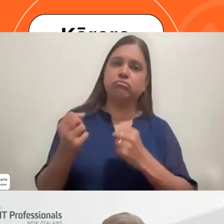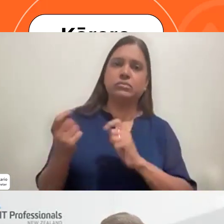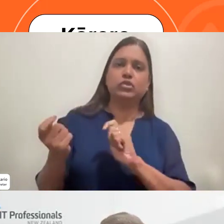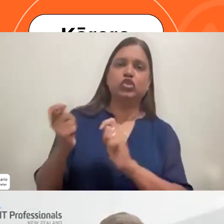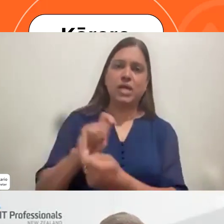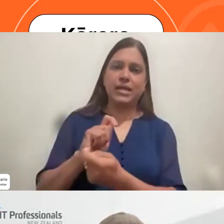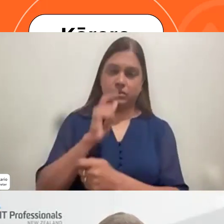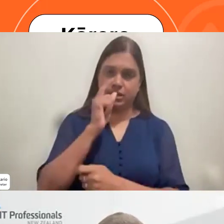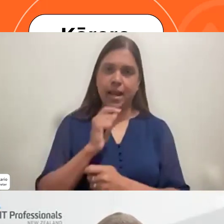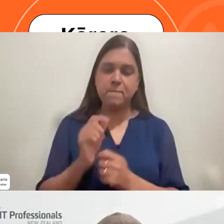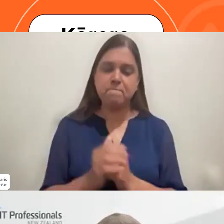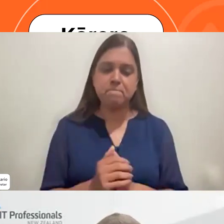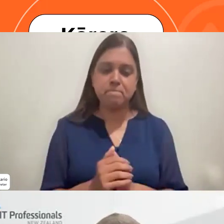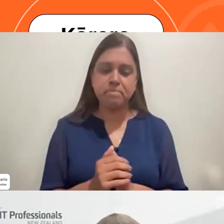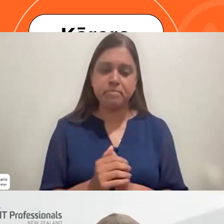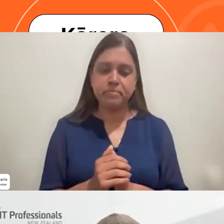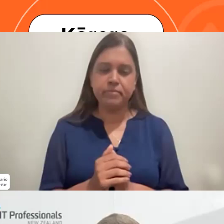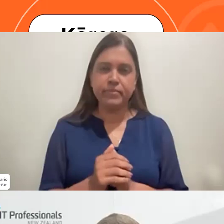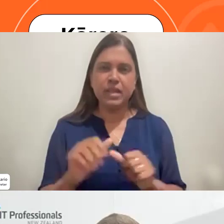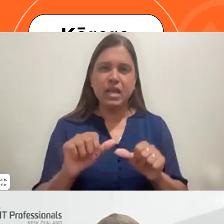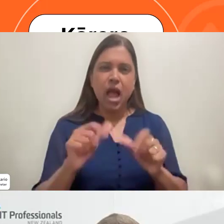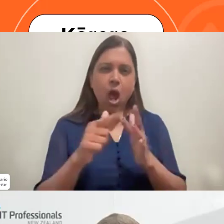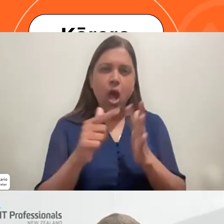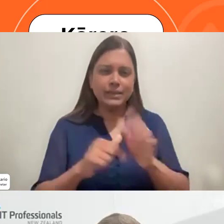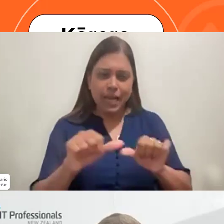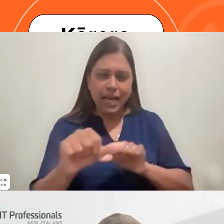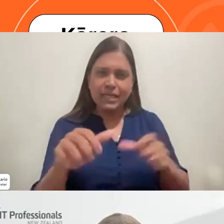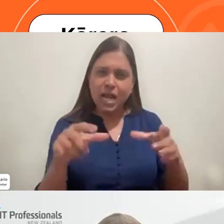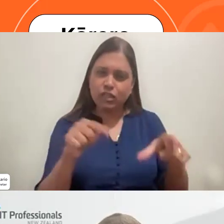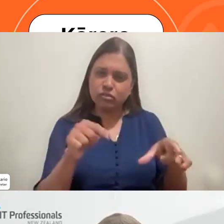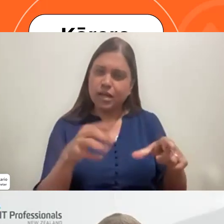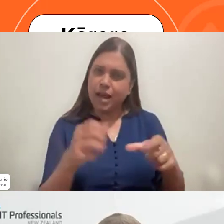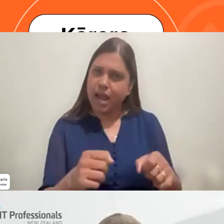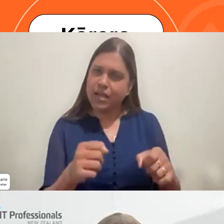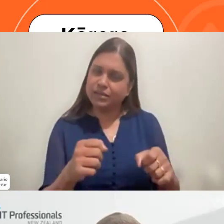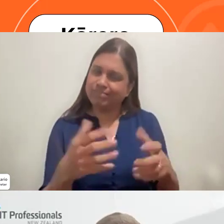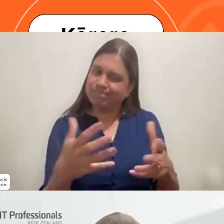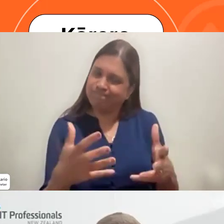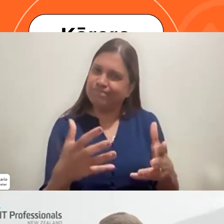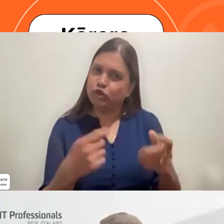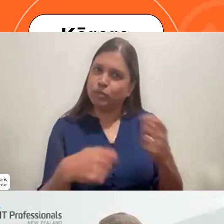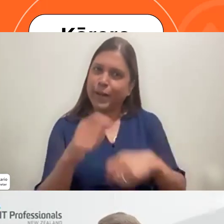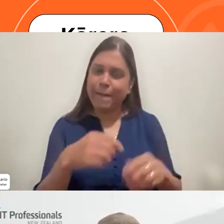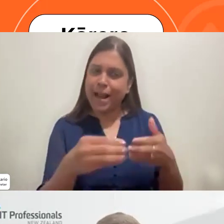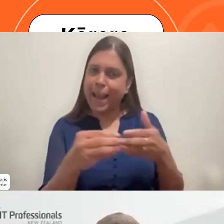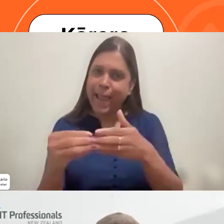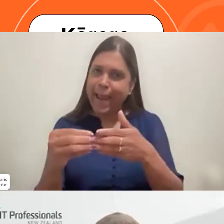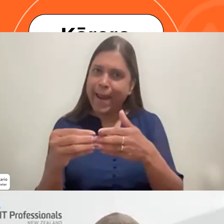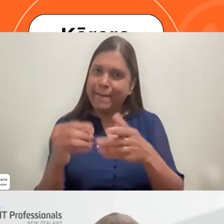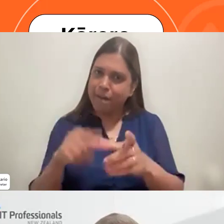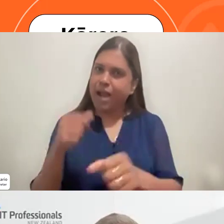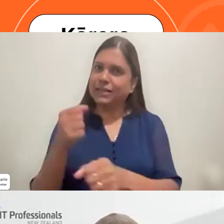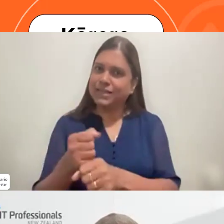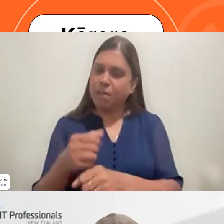The industry has a really specific responsibility for leading by example, and this is where some of the harder work